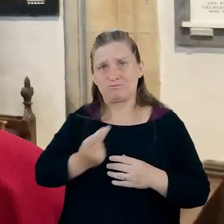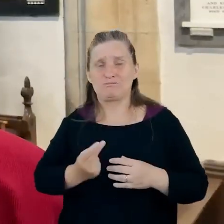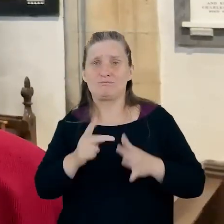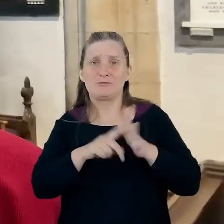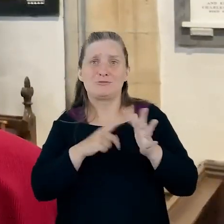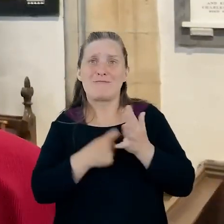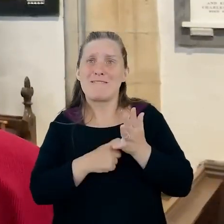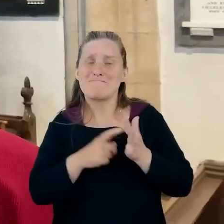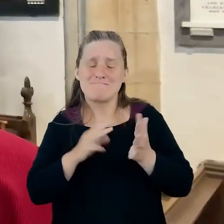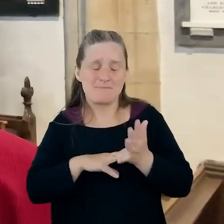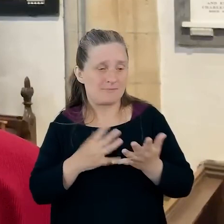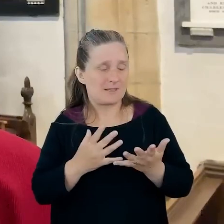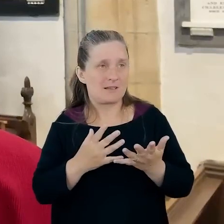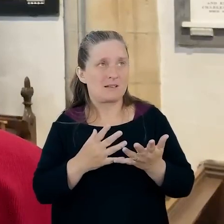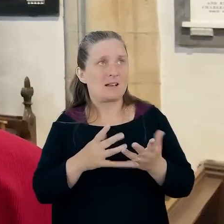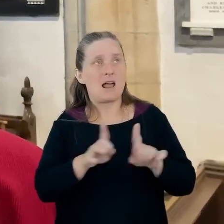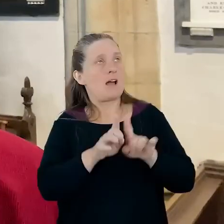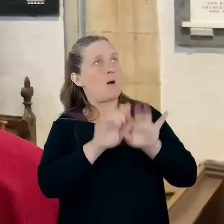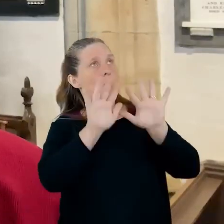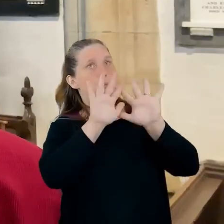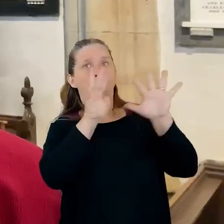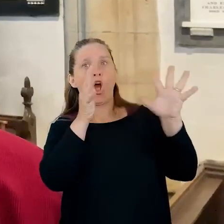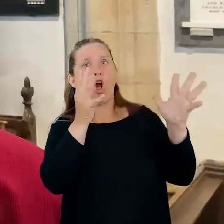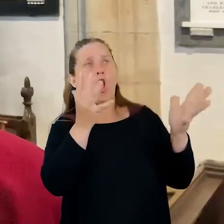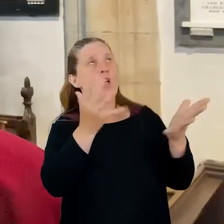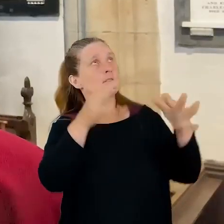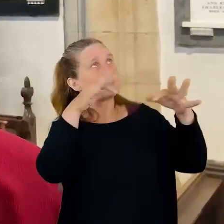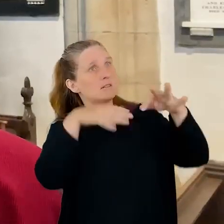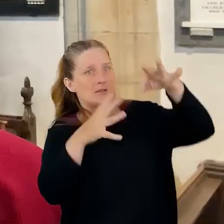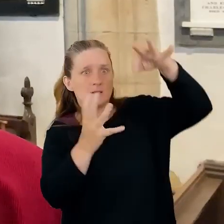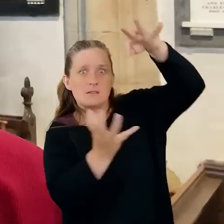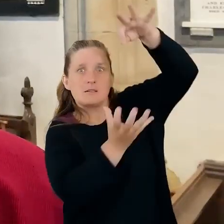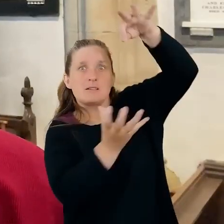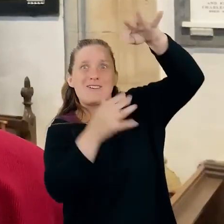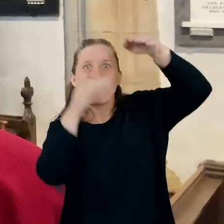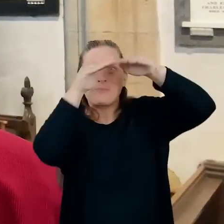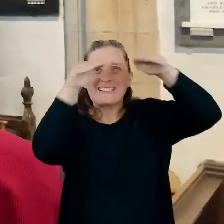at creation, the whole world suspended from our ceiling.